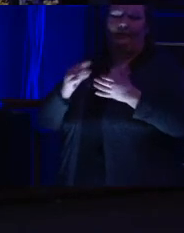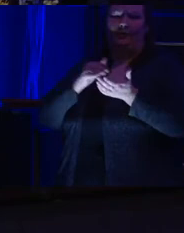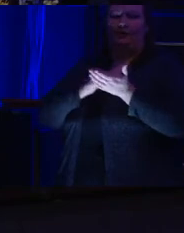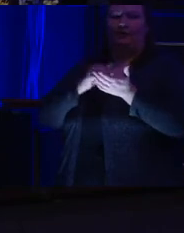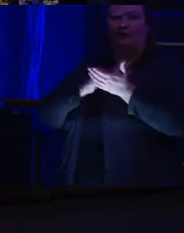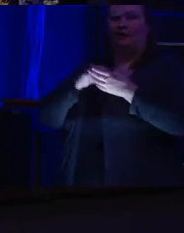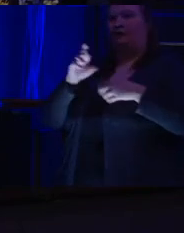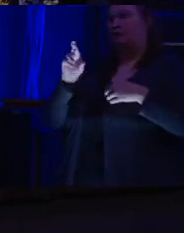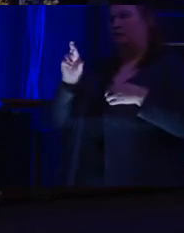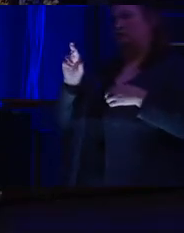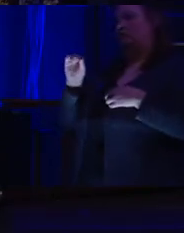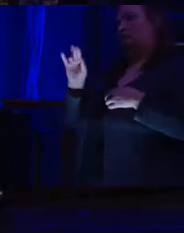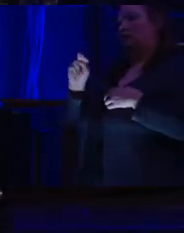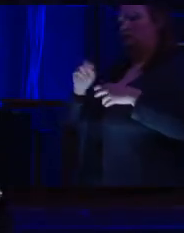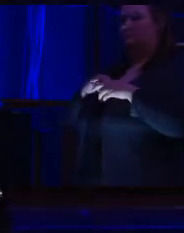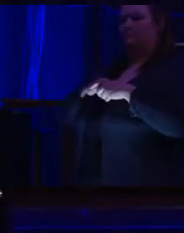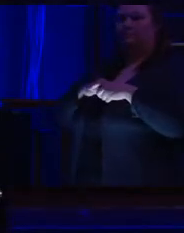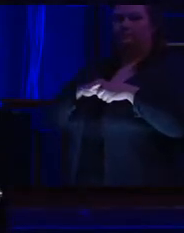Roger Cohn.